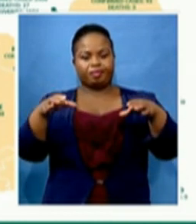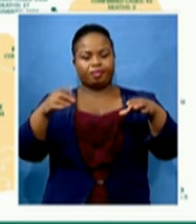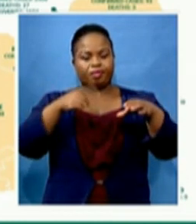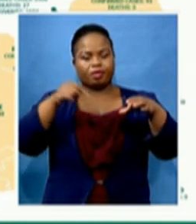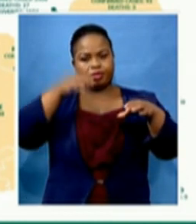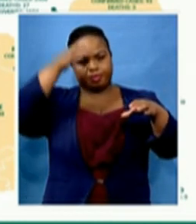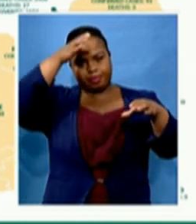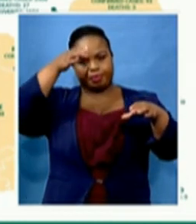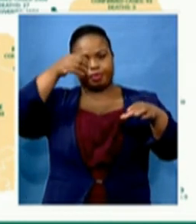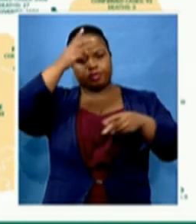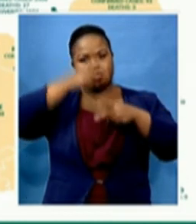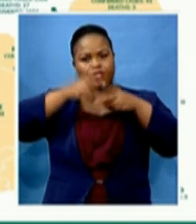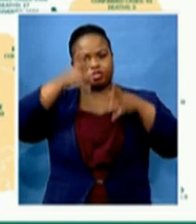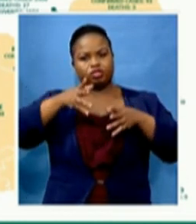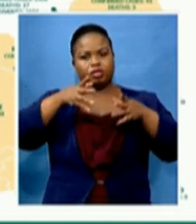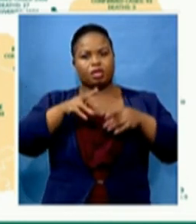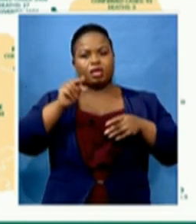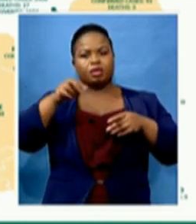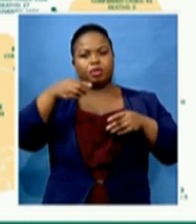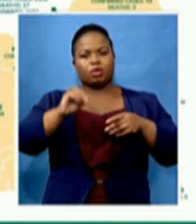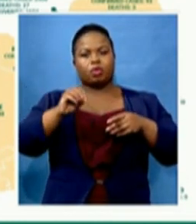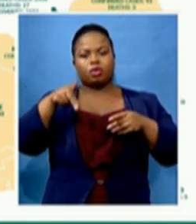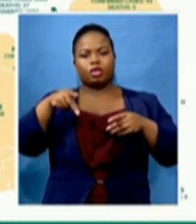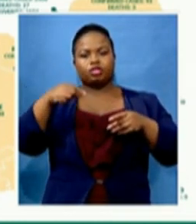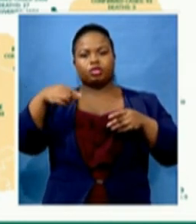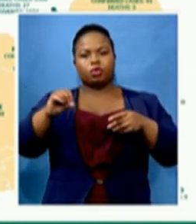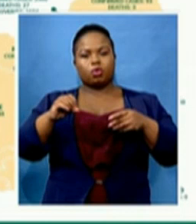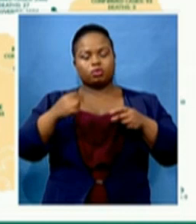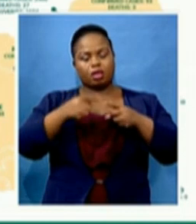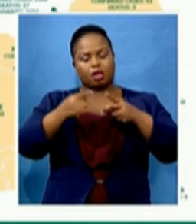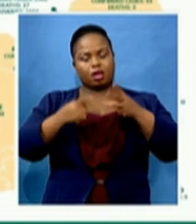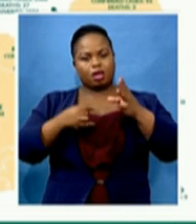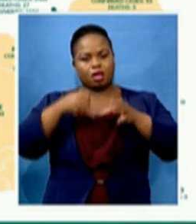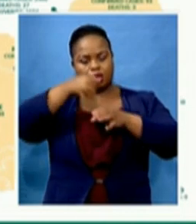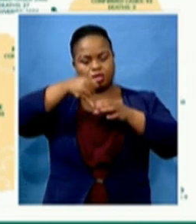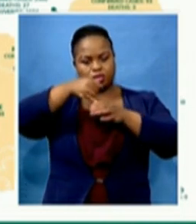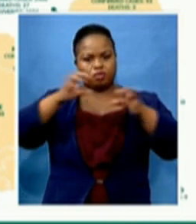organizations, individuals from those organizations who come together to discuss modeling